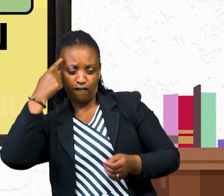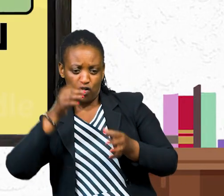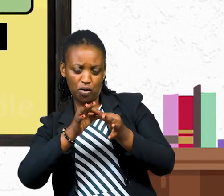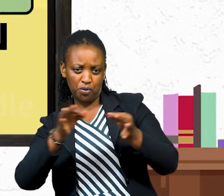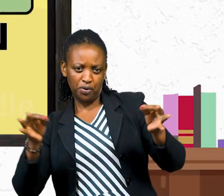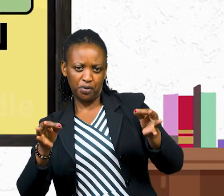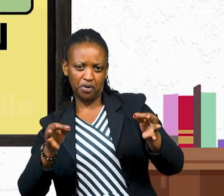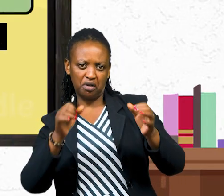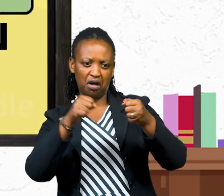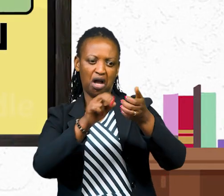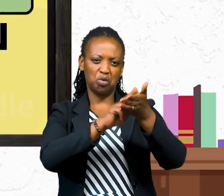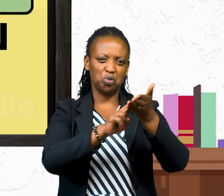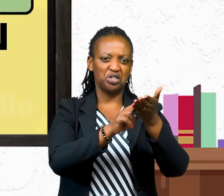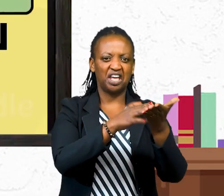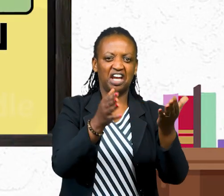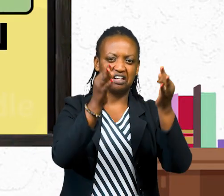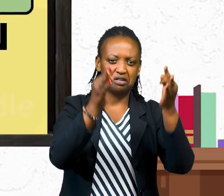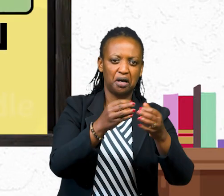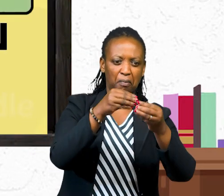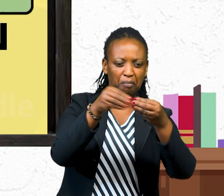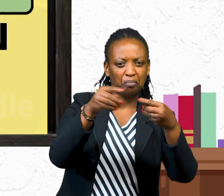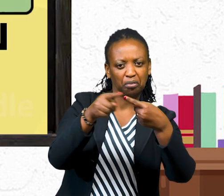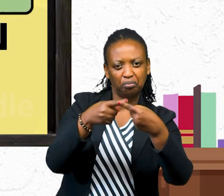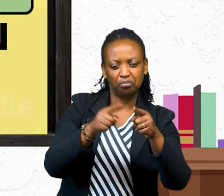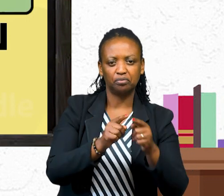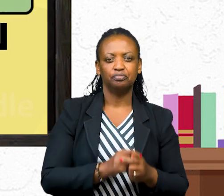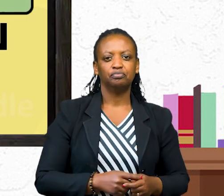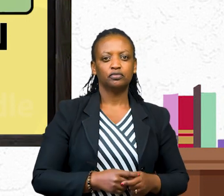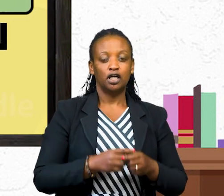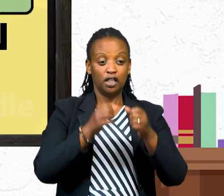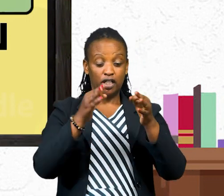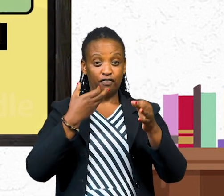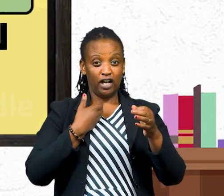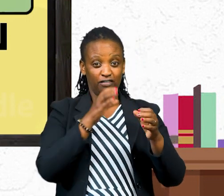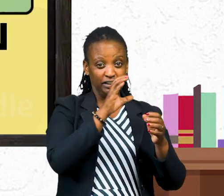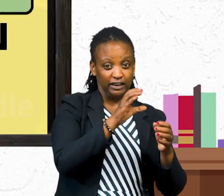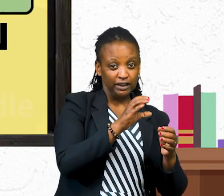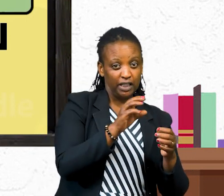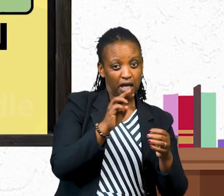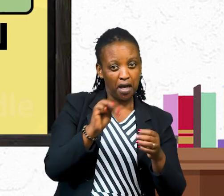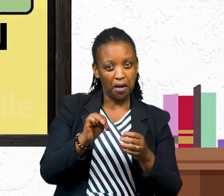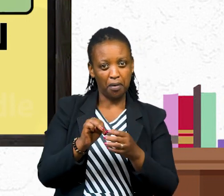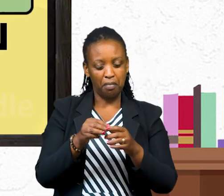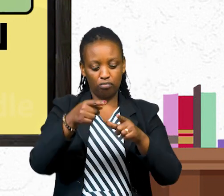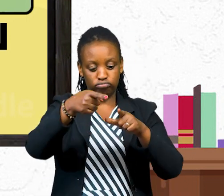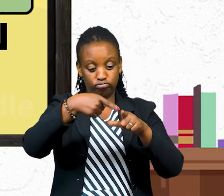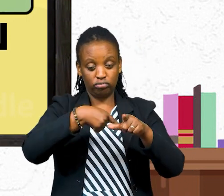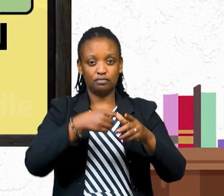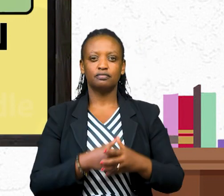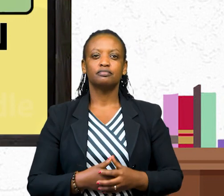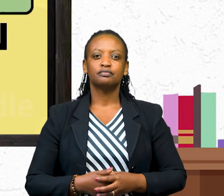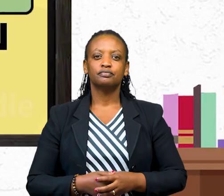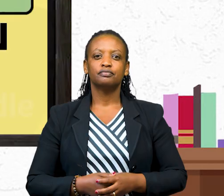for measuring in centimeters, which is represented by the abbreviation CM on the